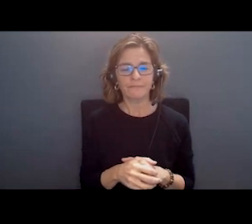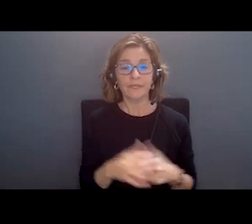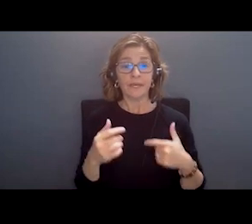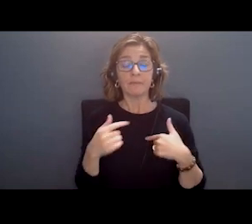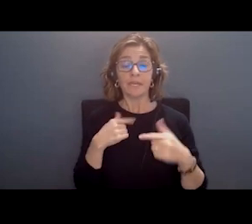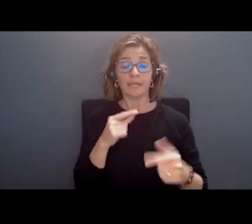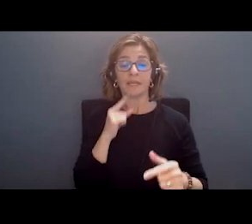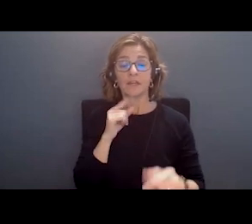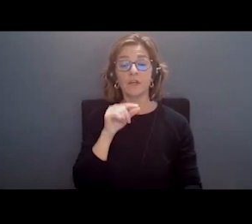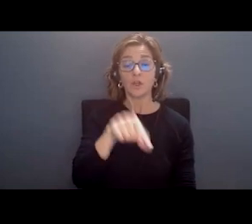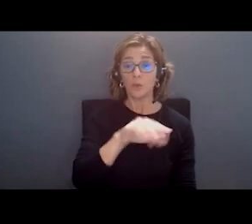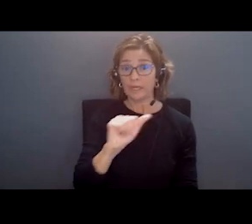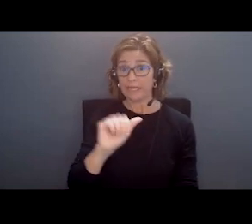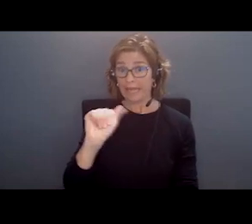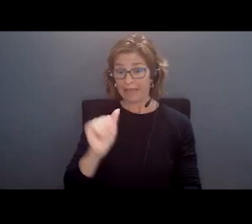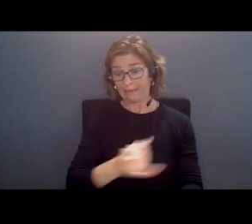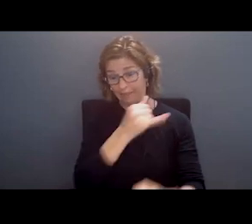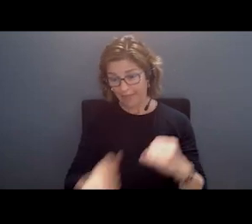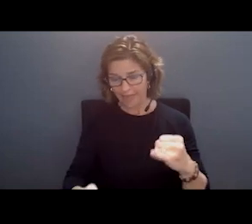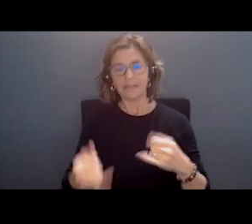session at the end of the presentation.